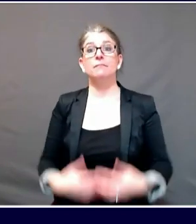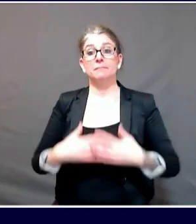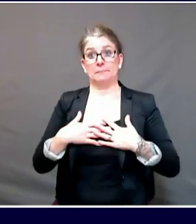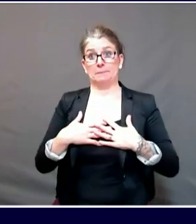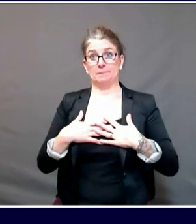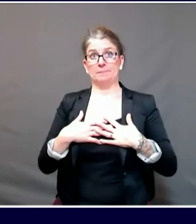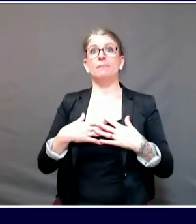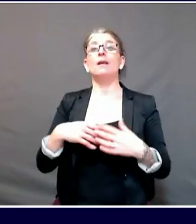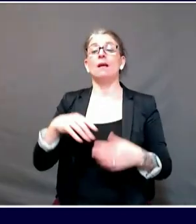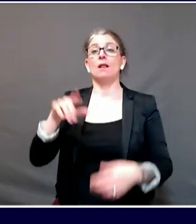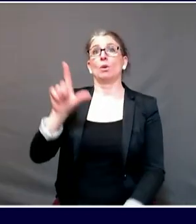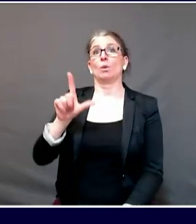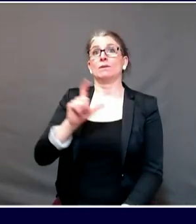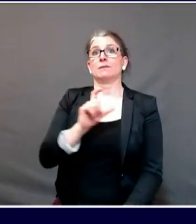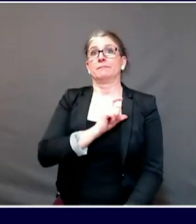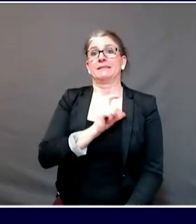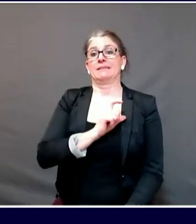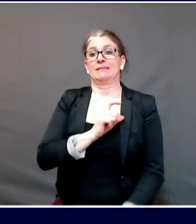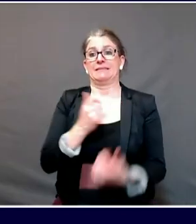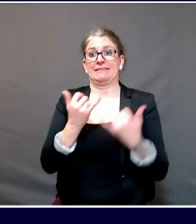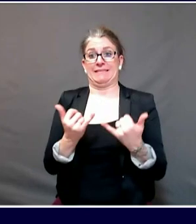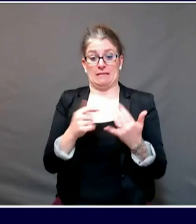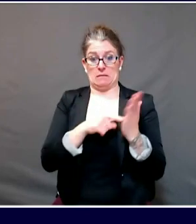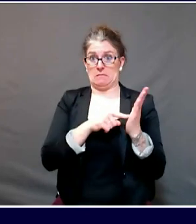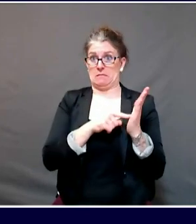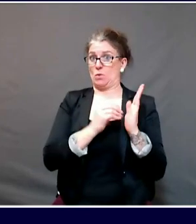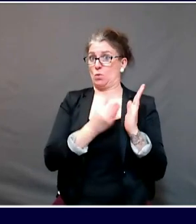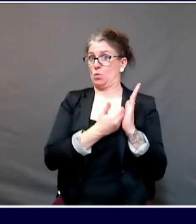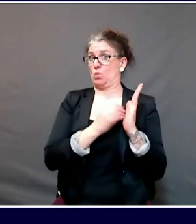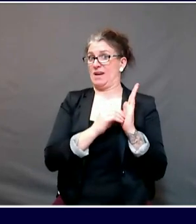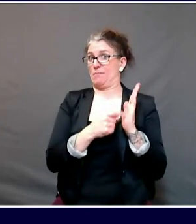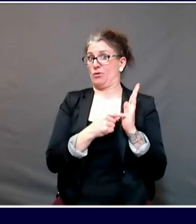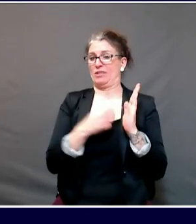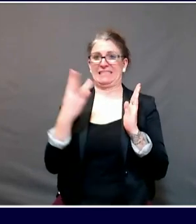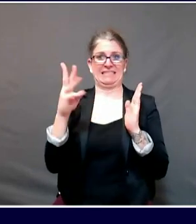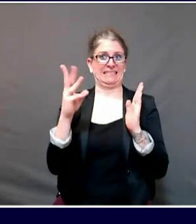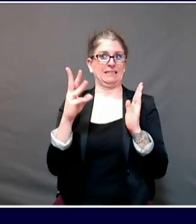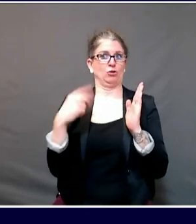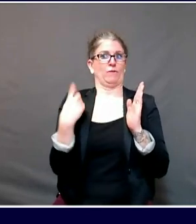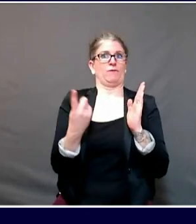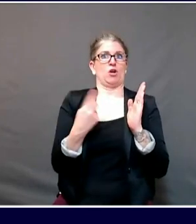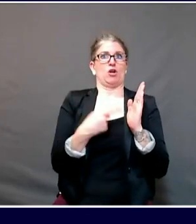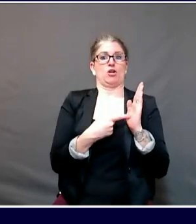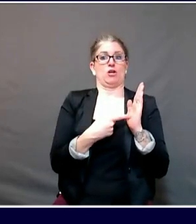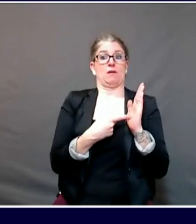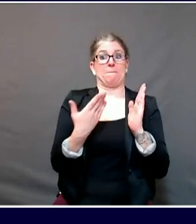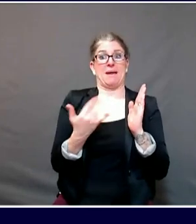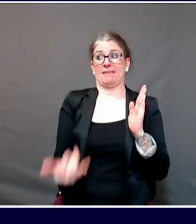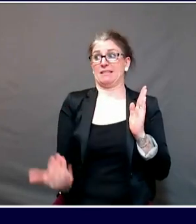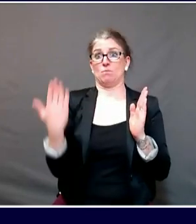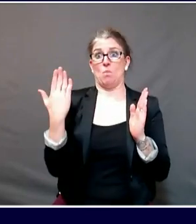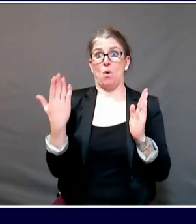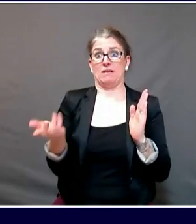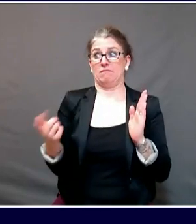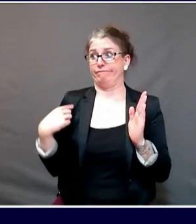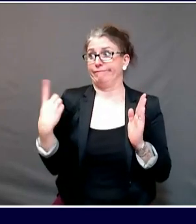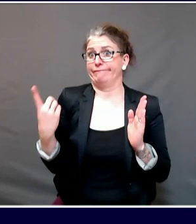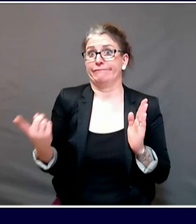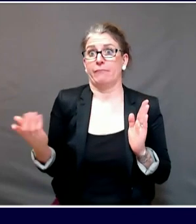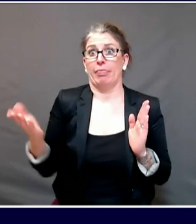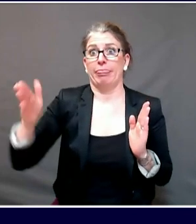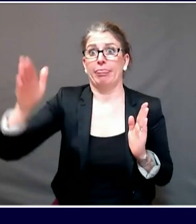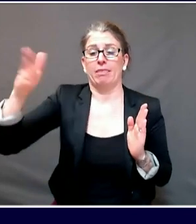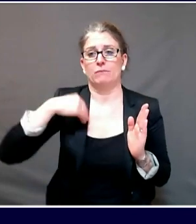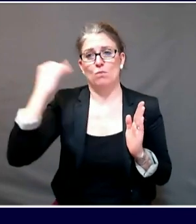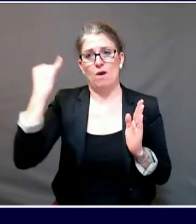want to emphasize that that number may not have been updated this morning. So if Lewiston PD probably has a more